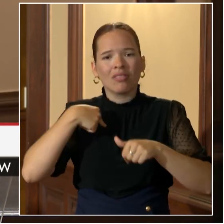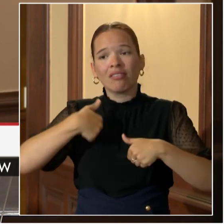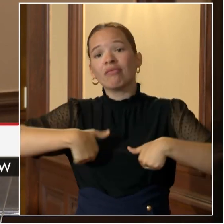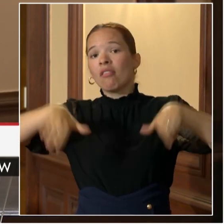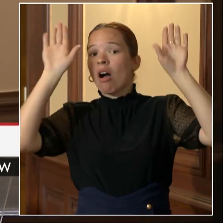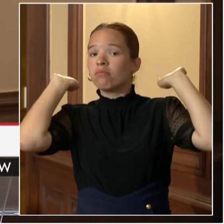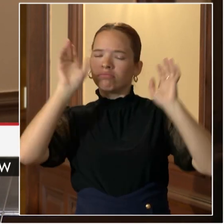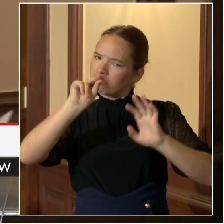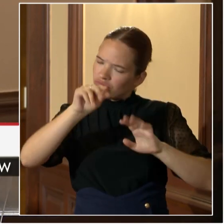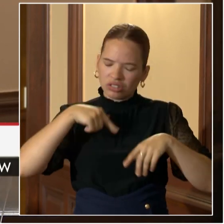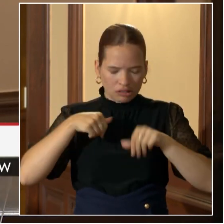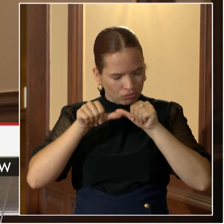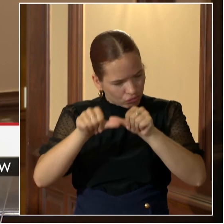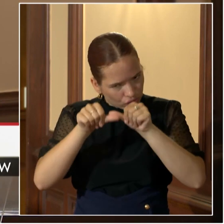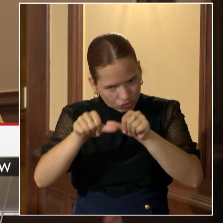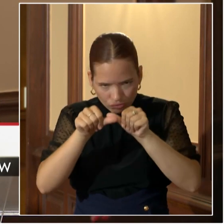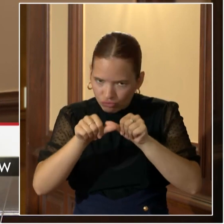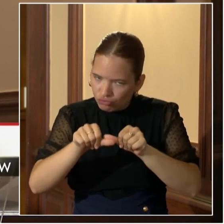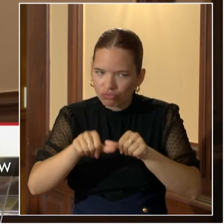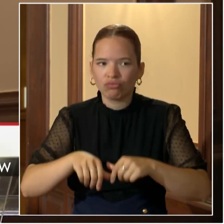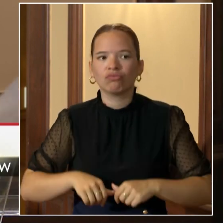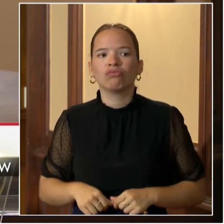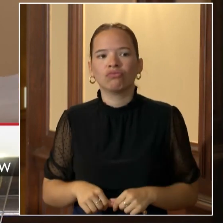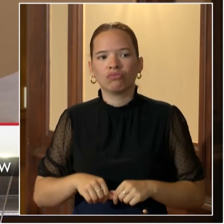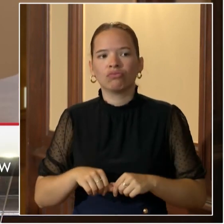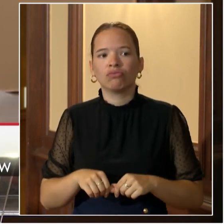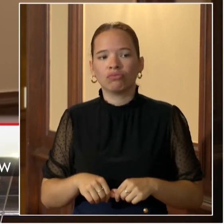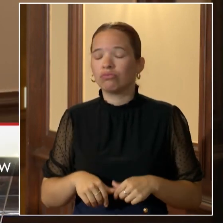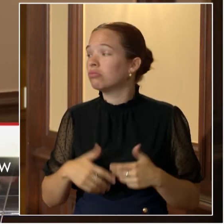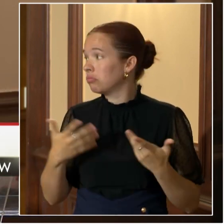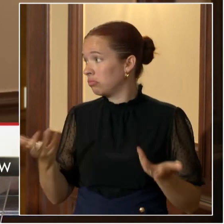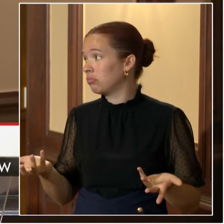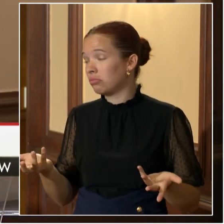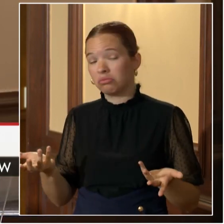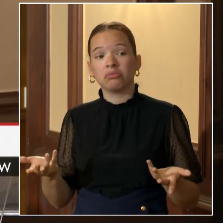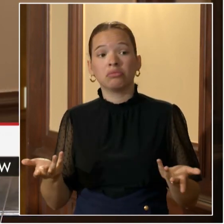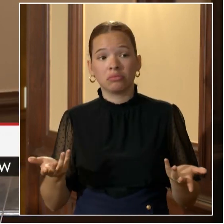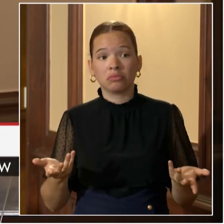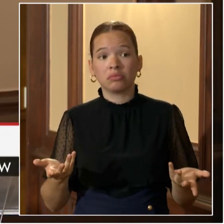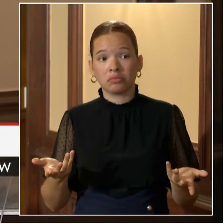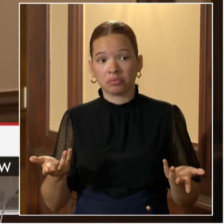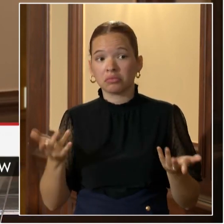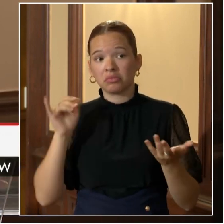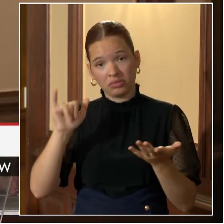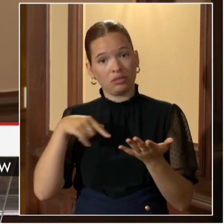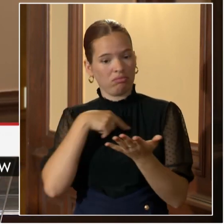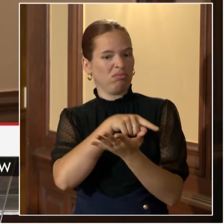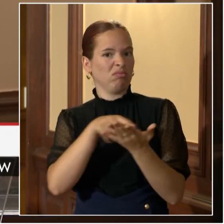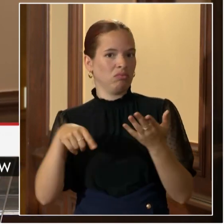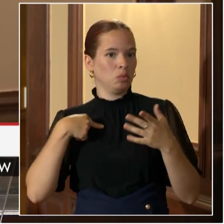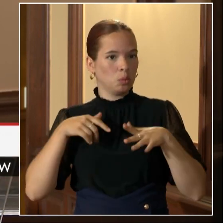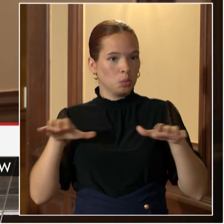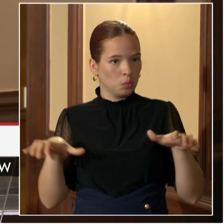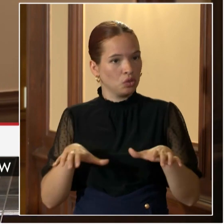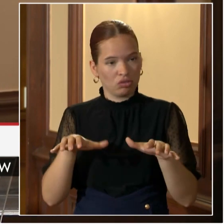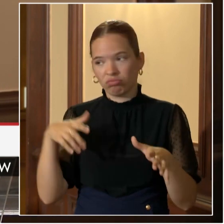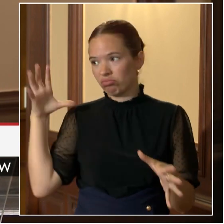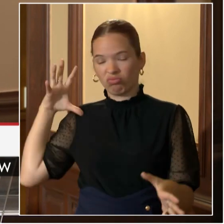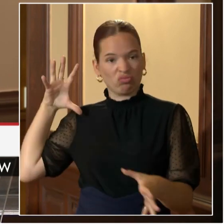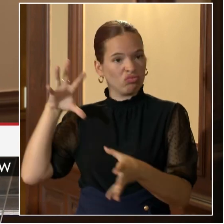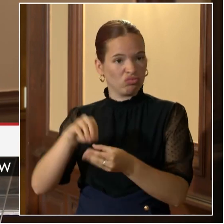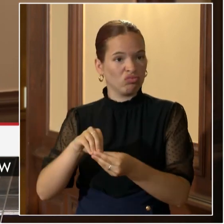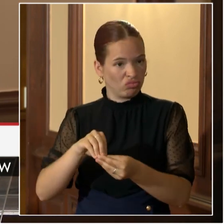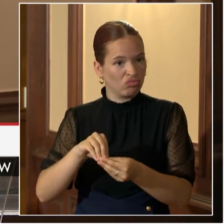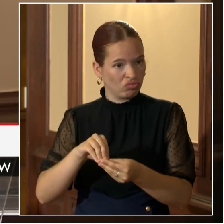So with that, those are the things that we've been doing over the past year. I